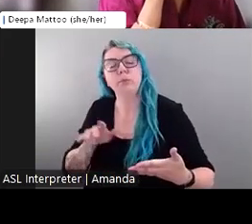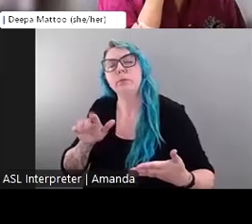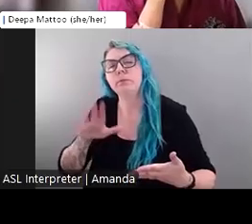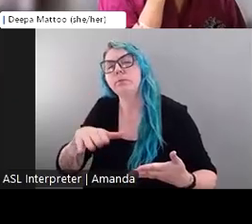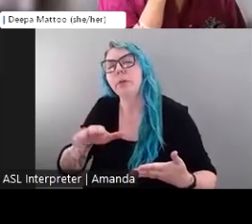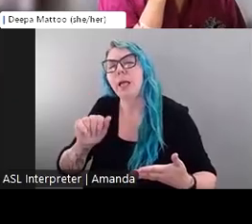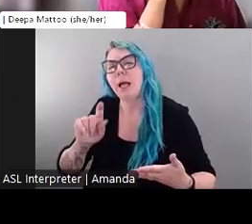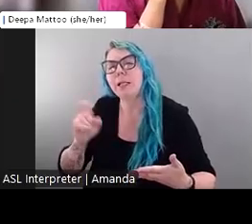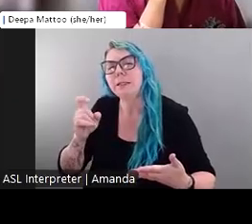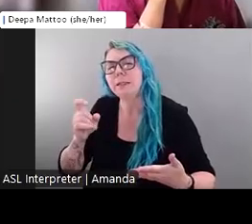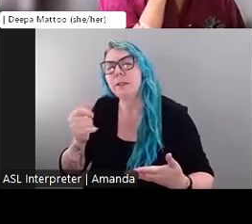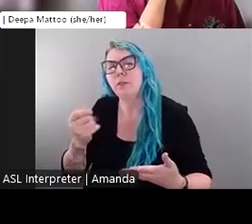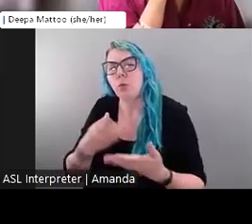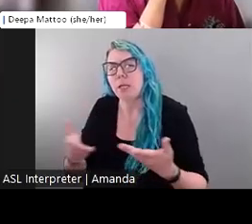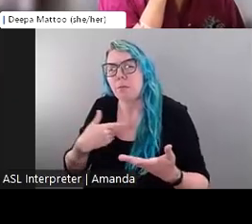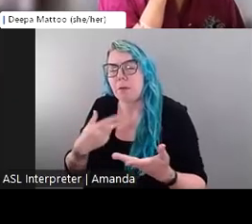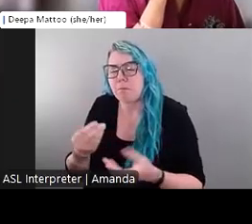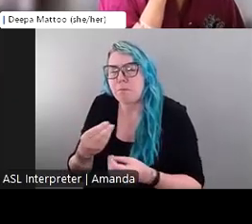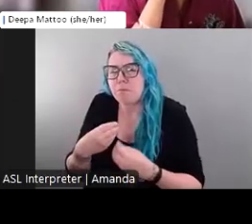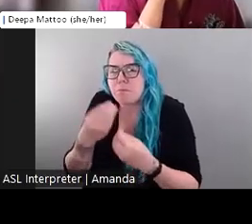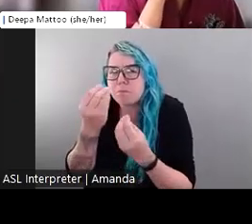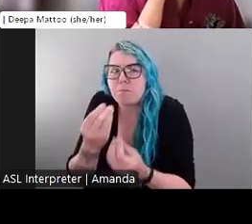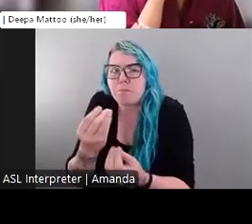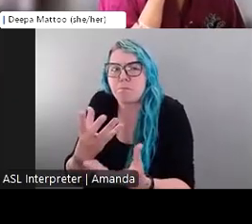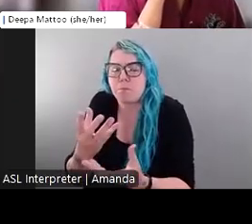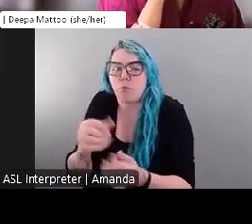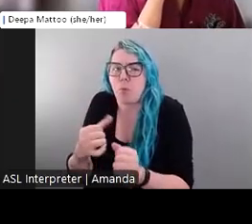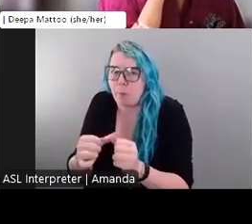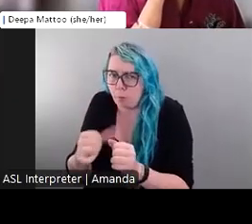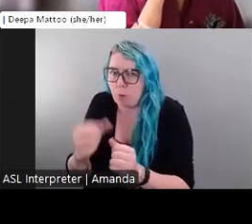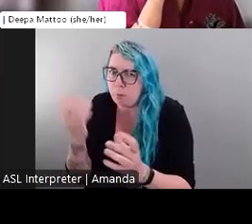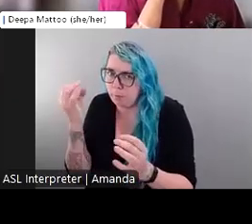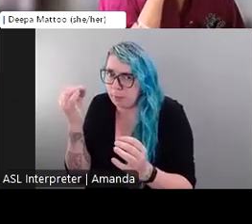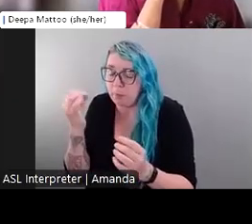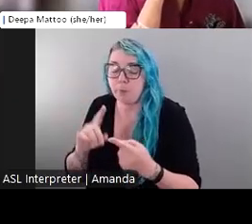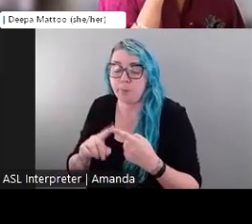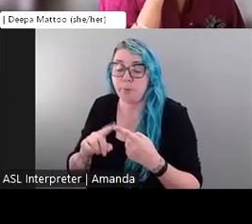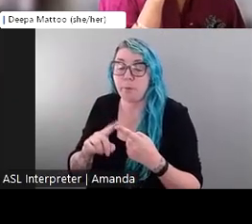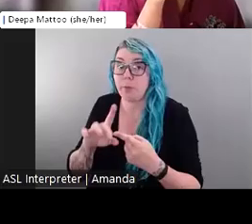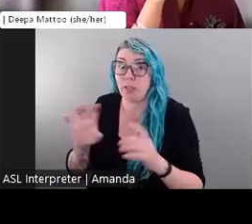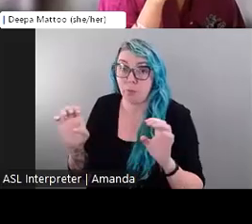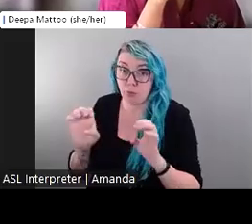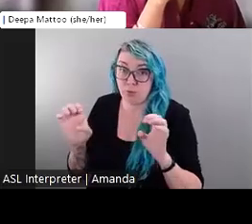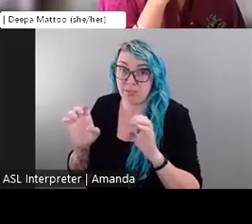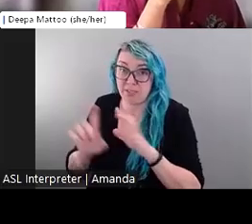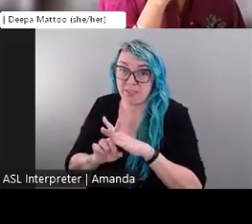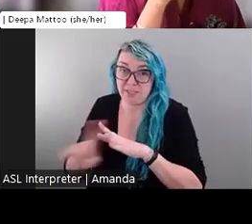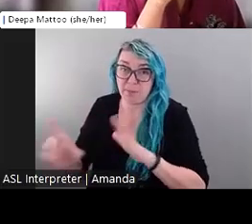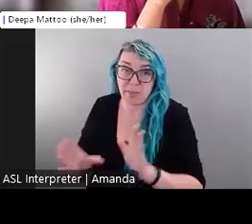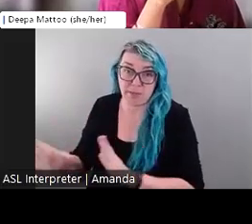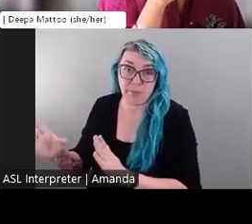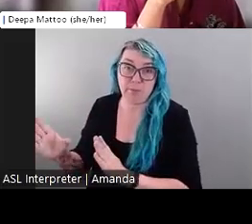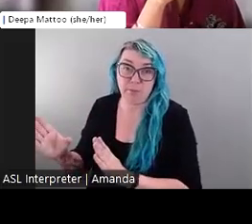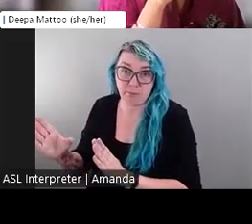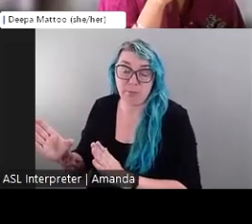mind. You should think about your emergency escape plan in